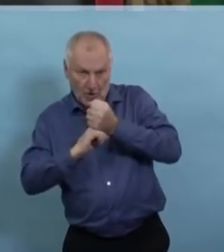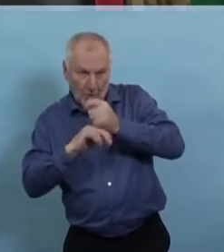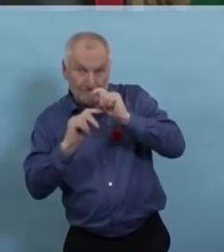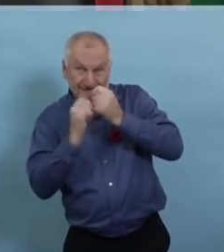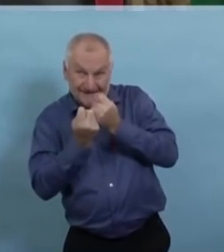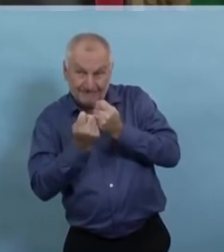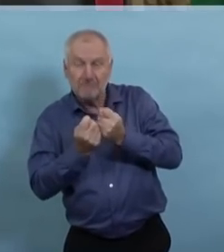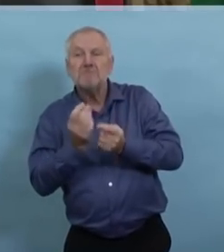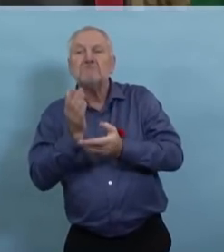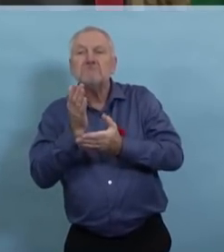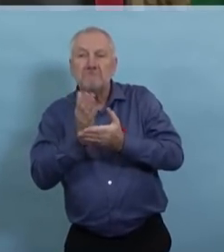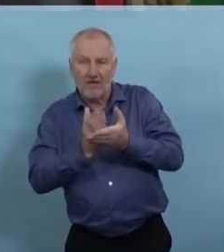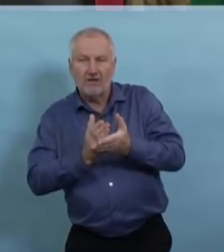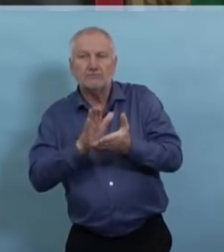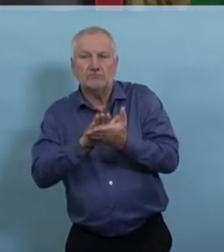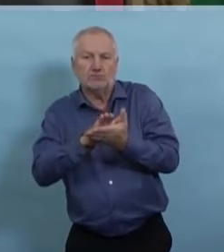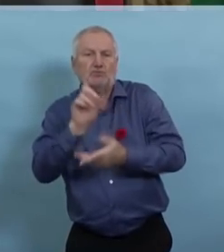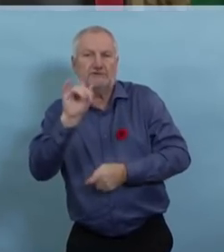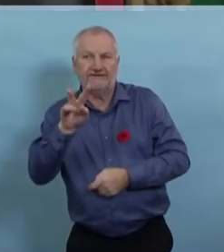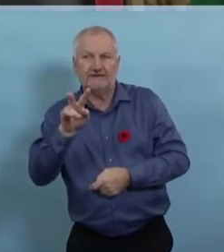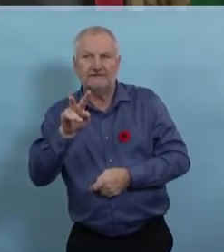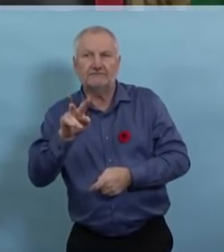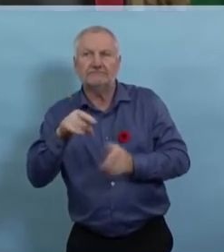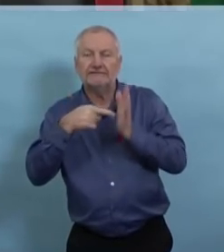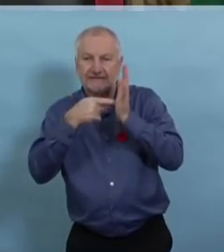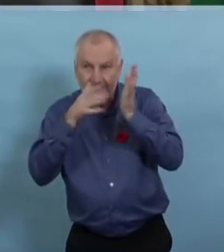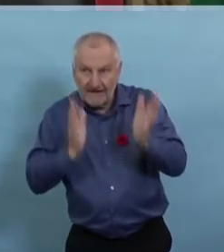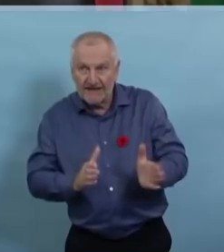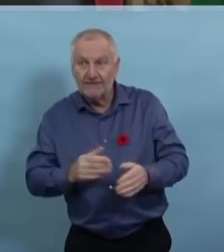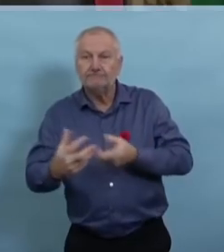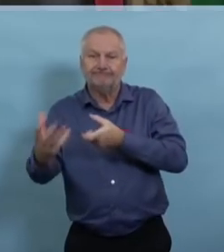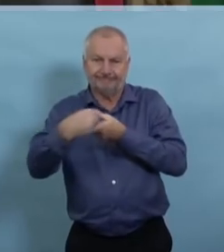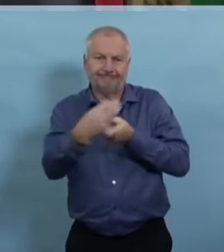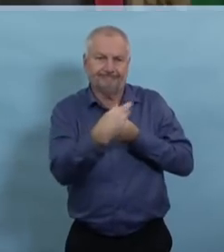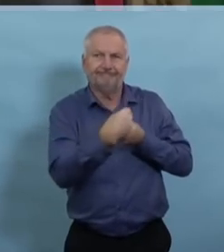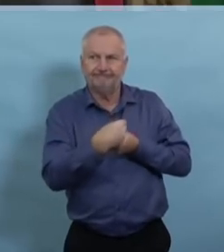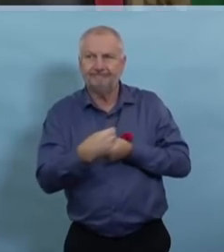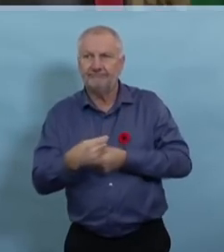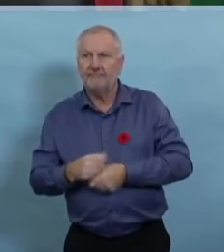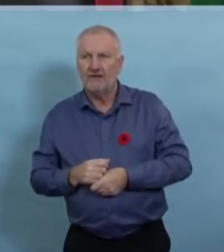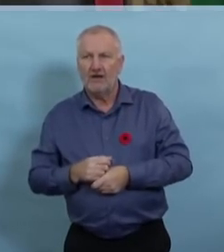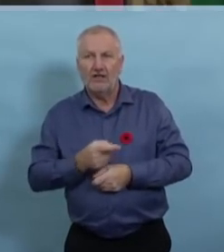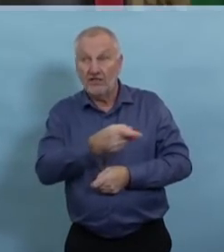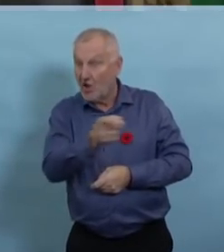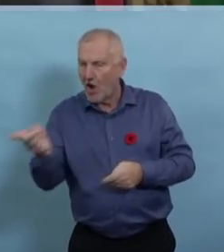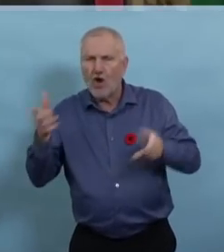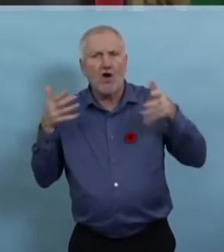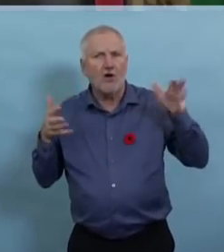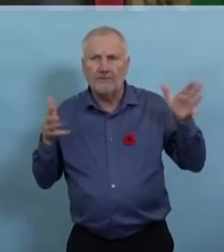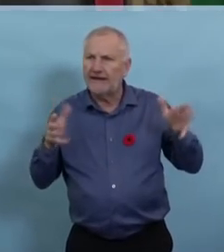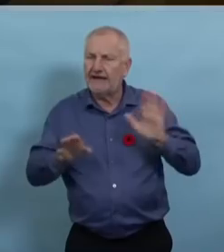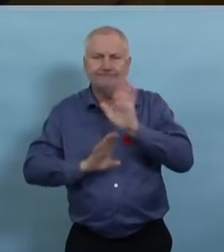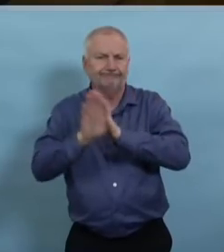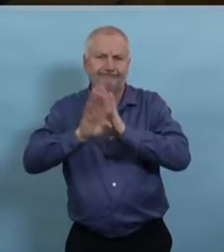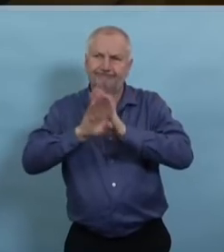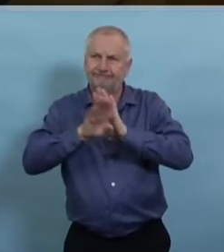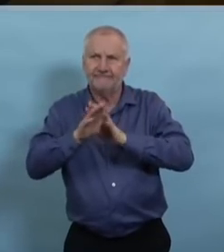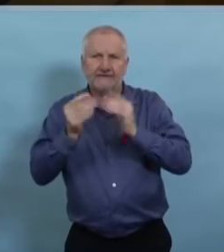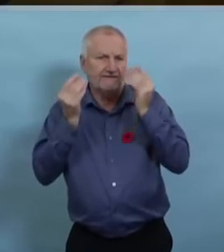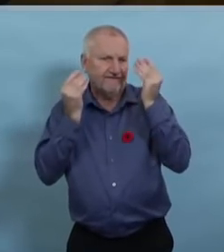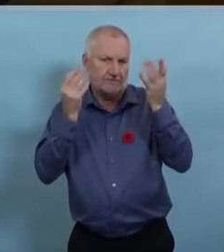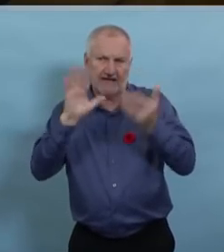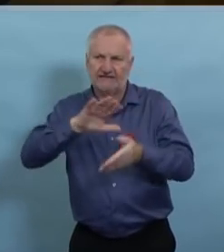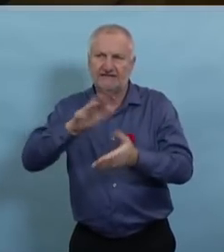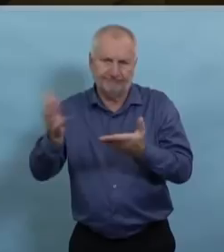school divisions as well that are already building the repository and the online portal. And it's important to remember that